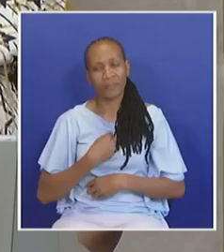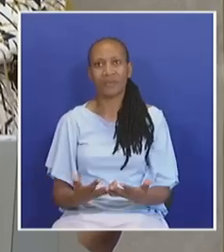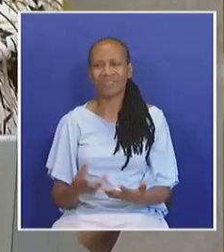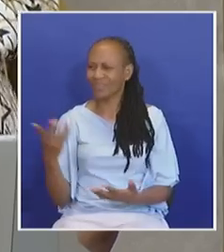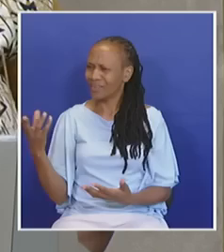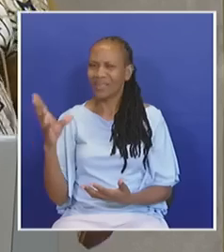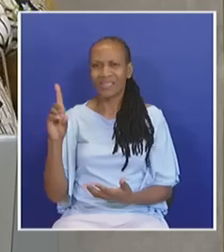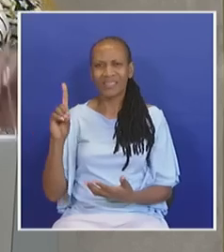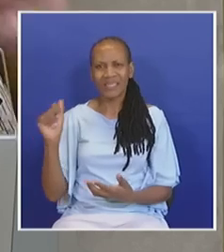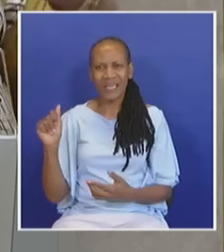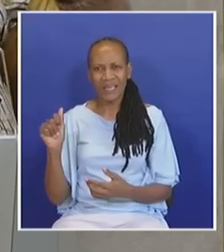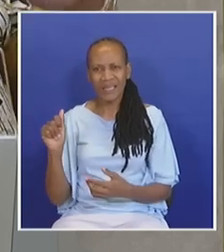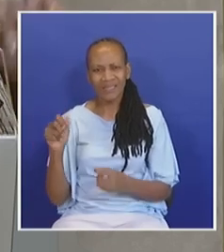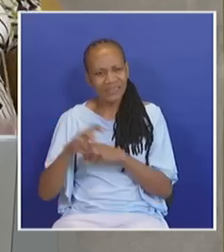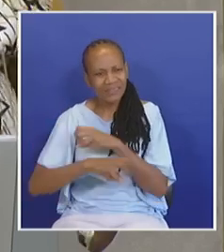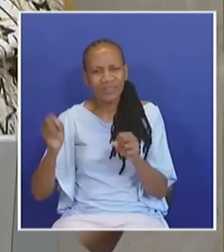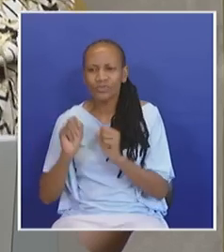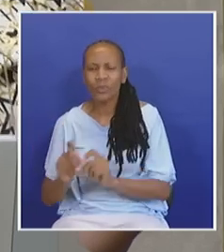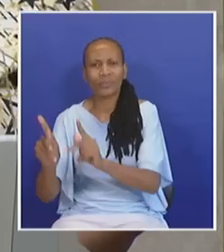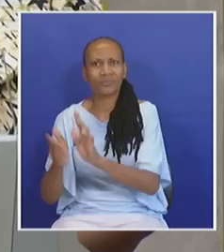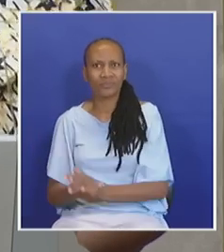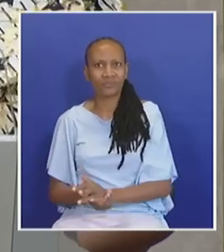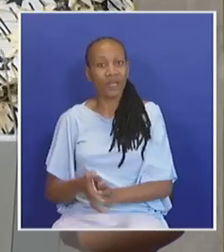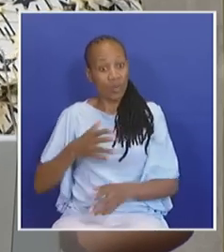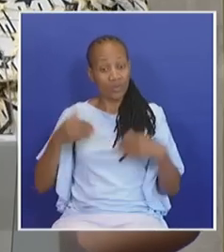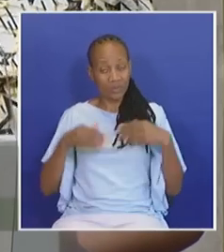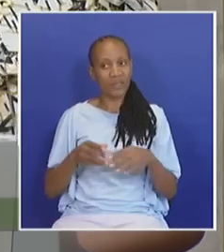is. I just want to start with the young people up there.